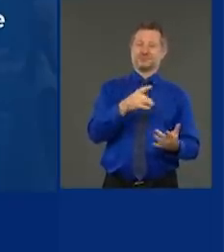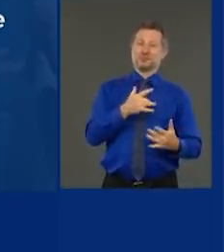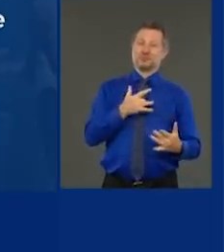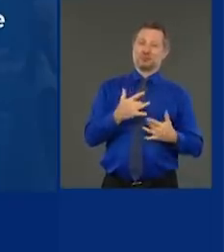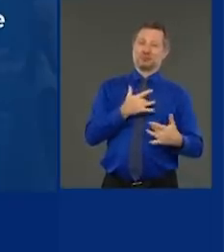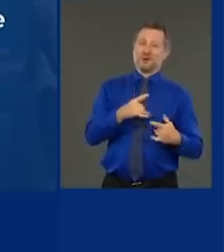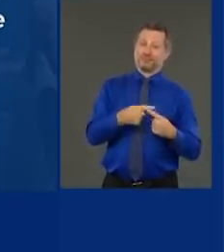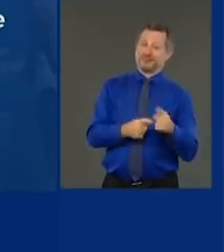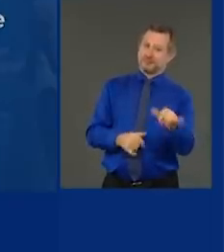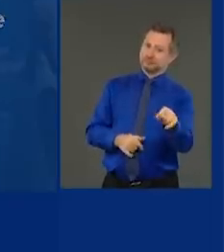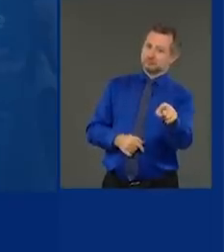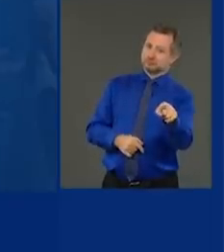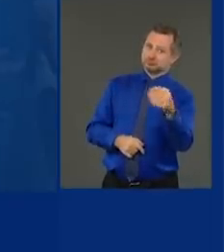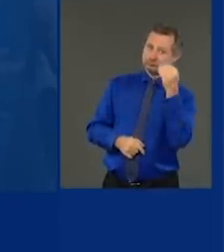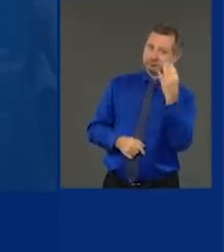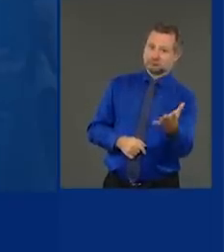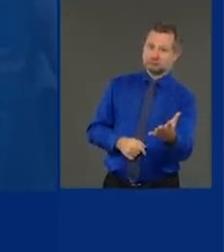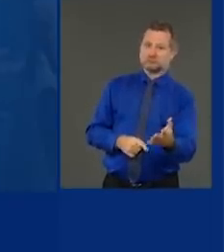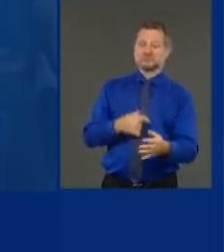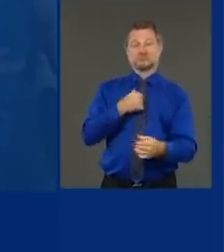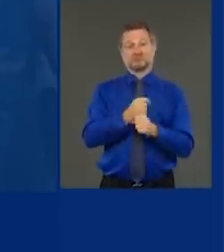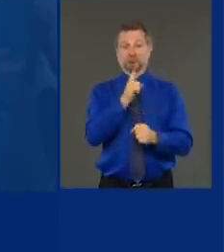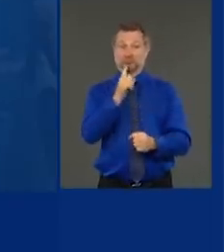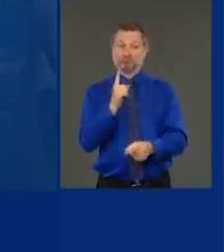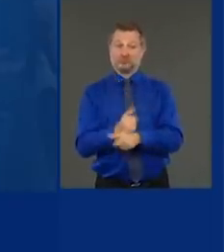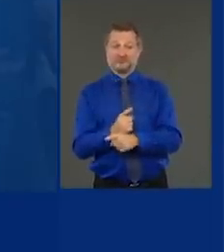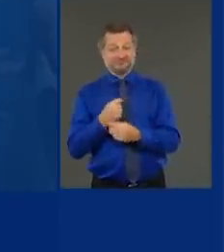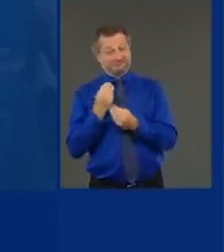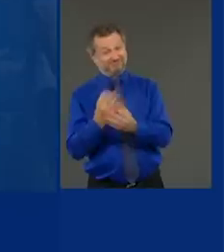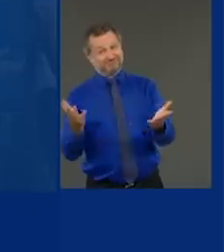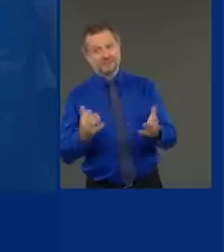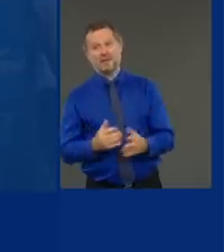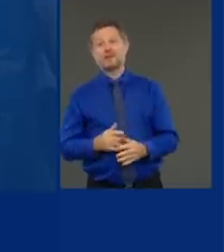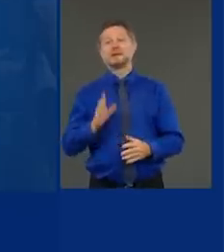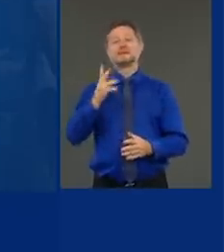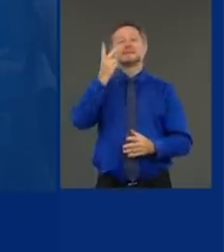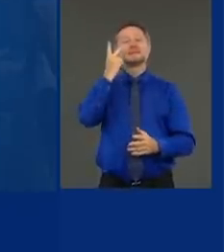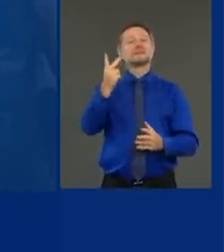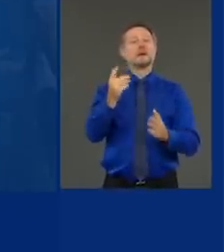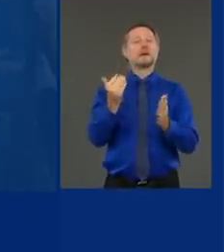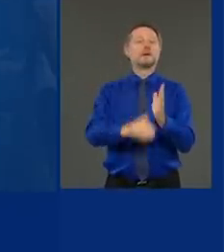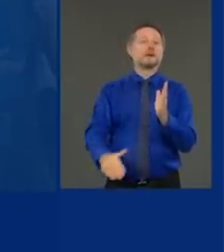that's the way it should be. We're seeing continued